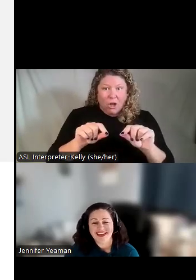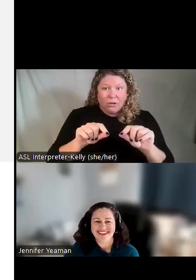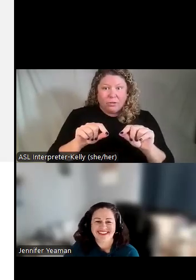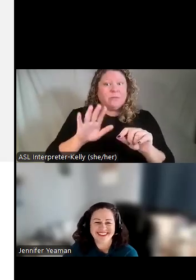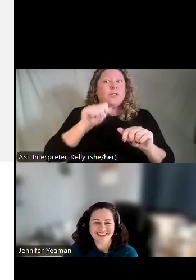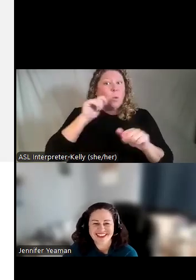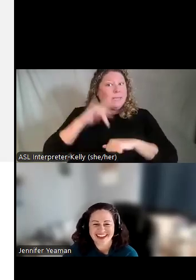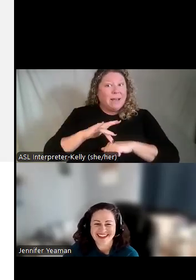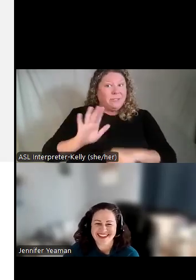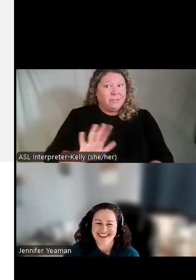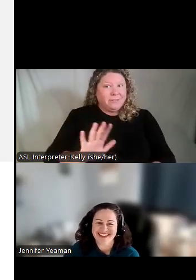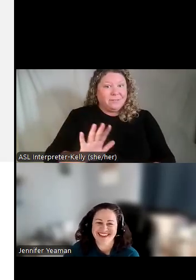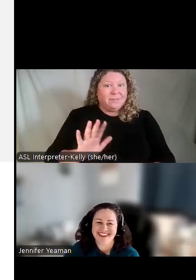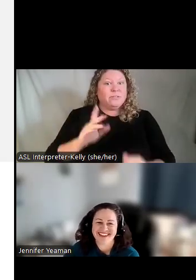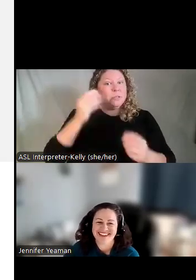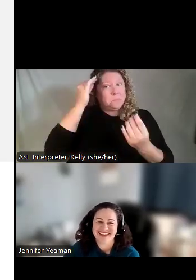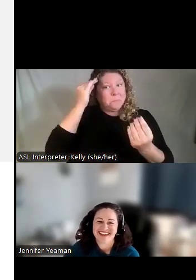doing yet, only planning.